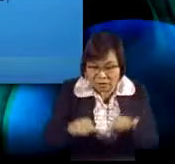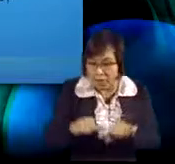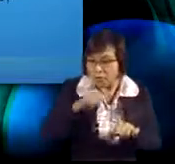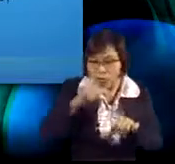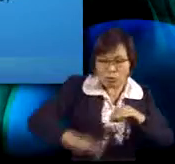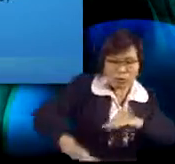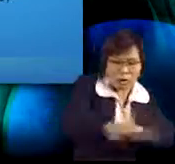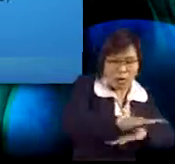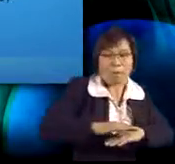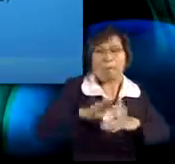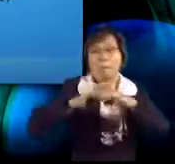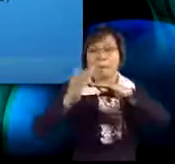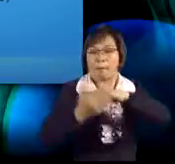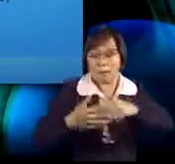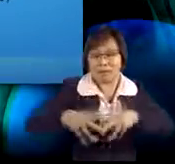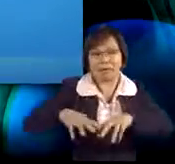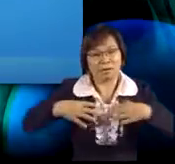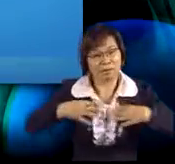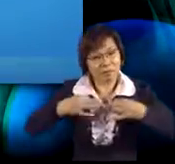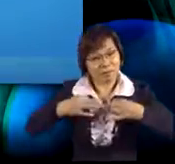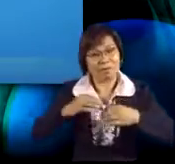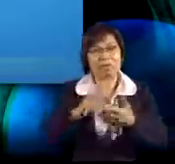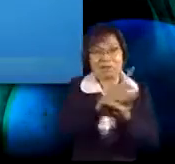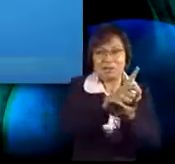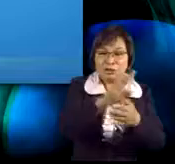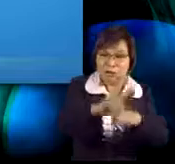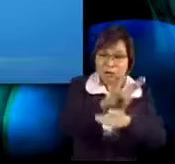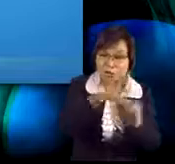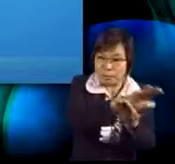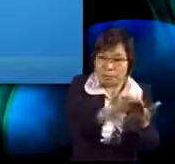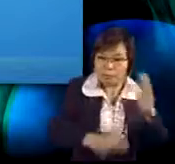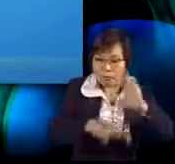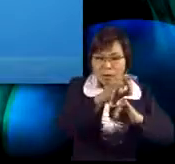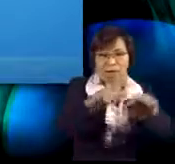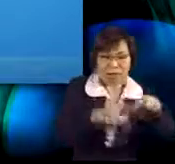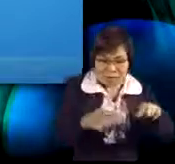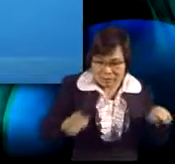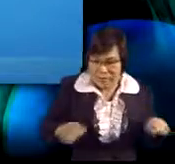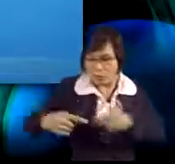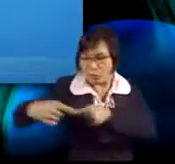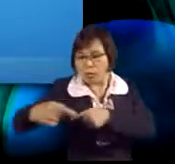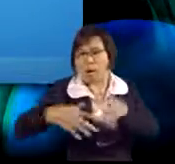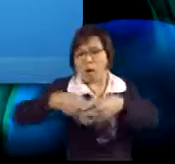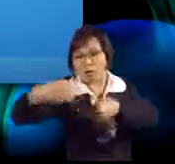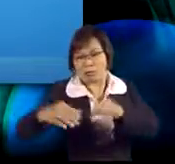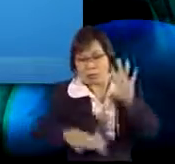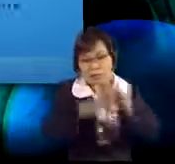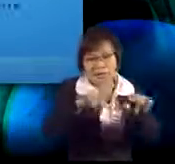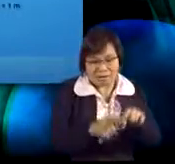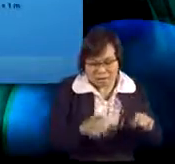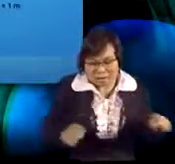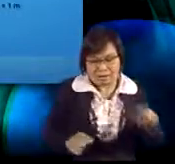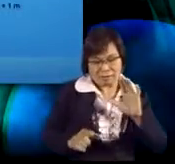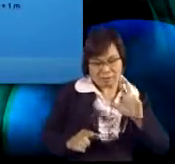not covered by the rug. Second, devise a plan. Find the length and width of the outer area. To get the length,